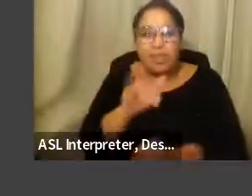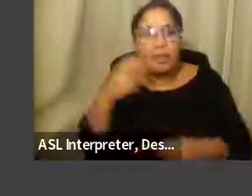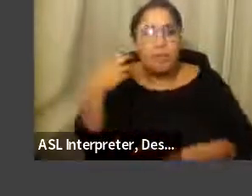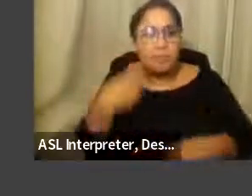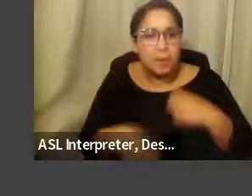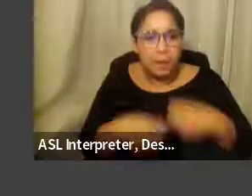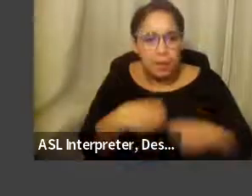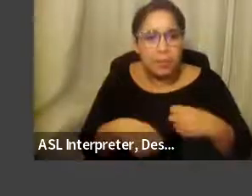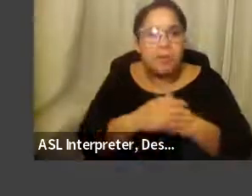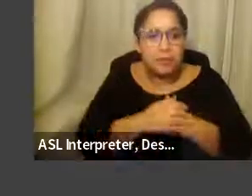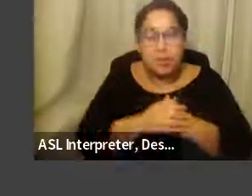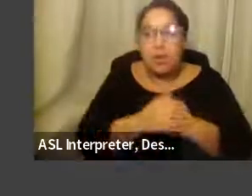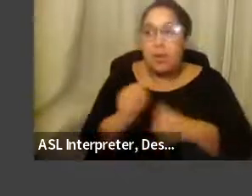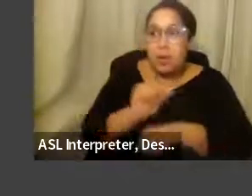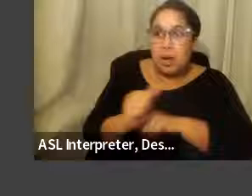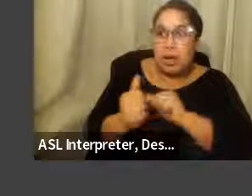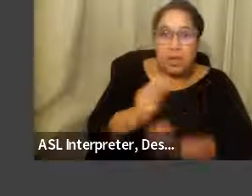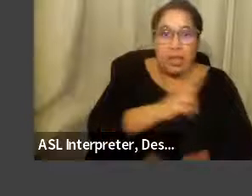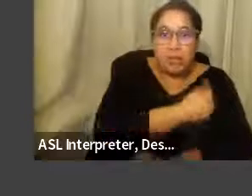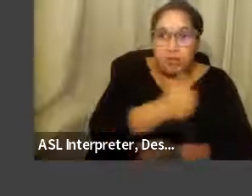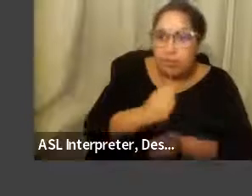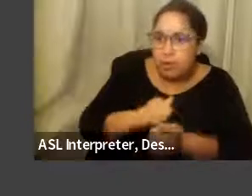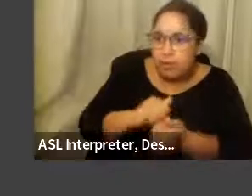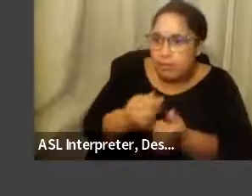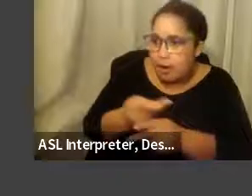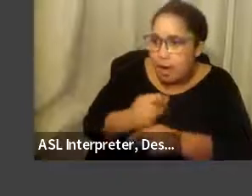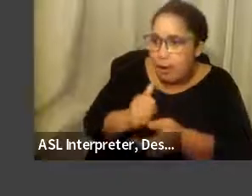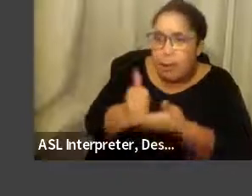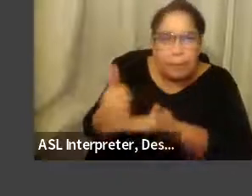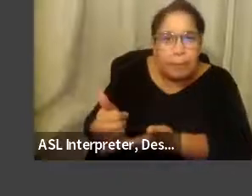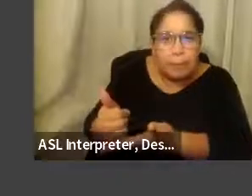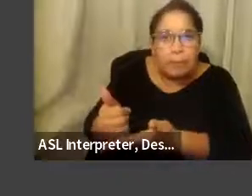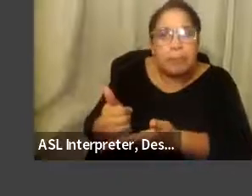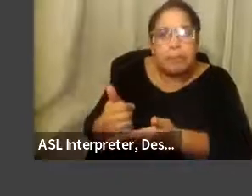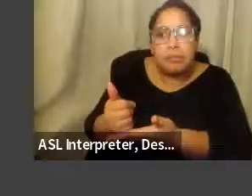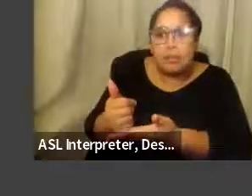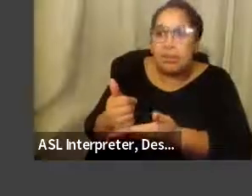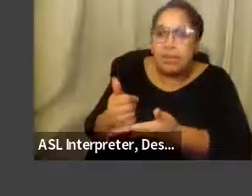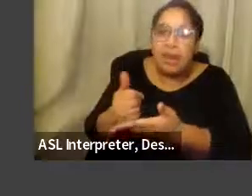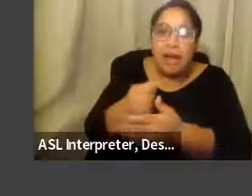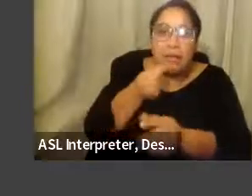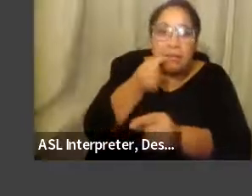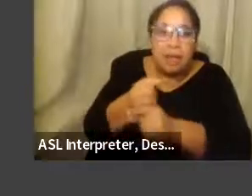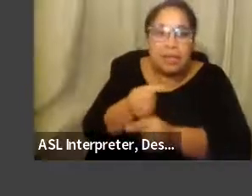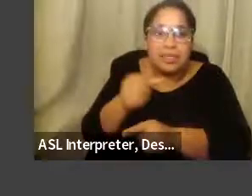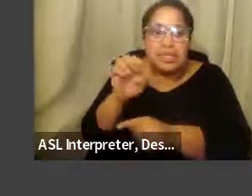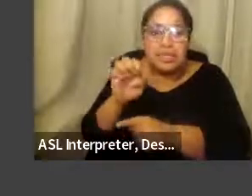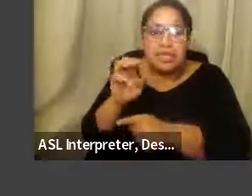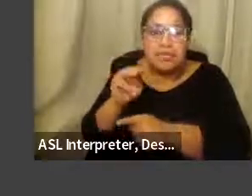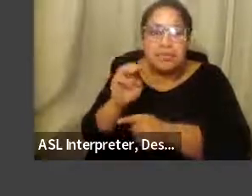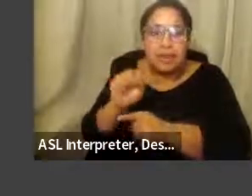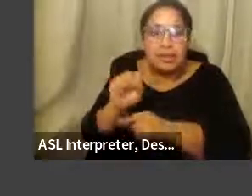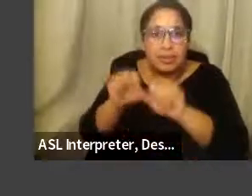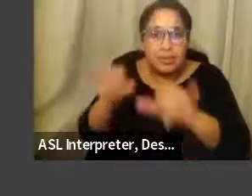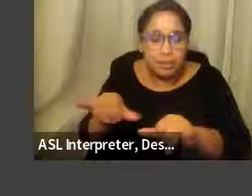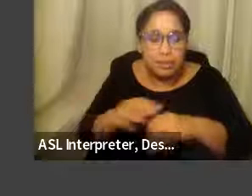hospital partners to try to relieve that situation, because that has downstream effects for the EMS system. And